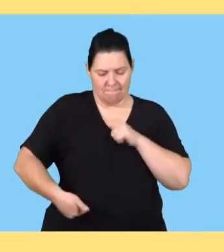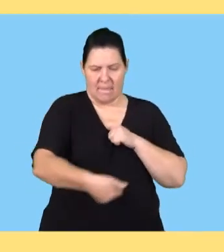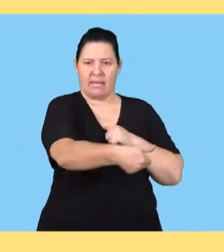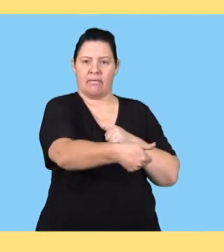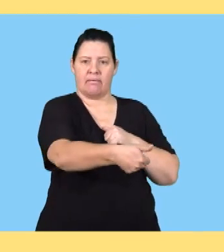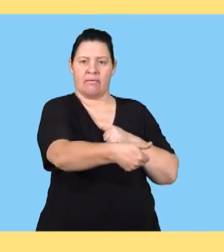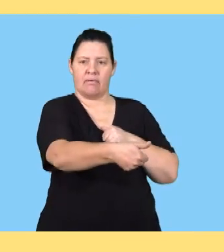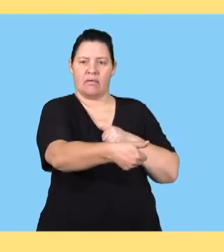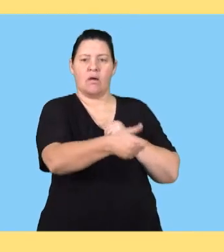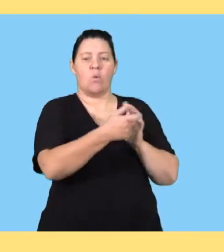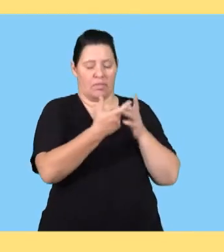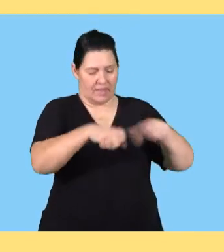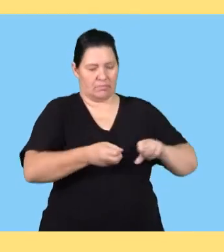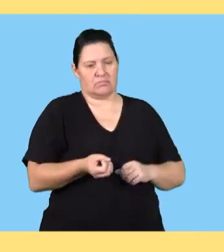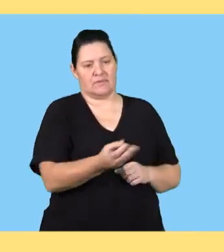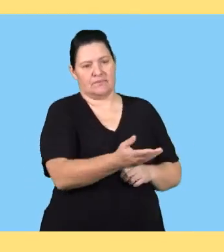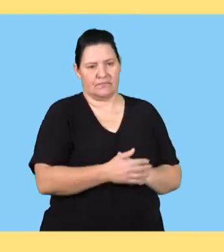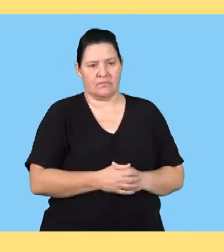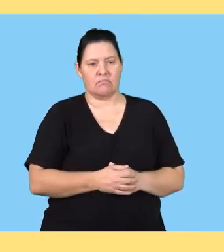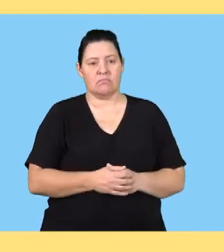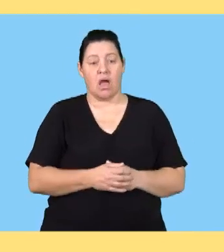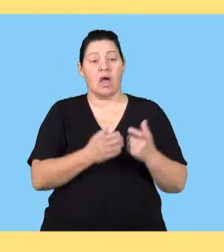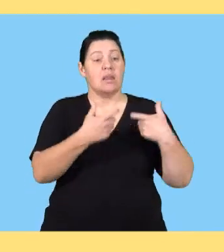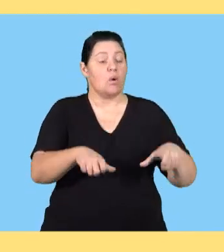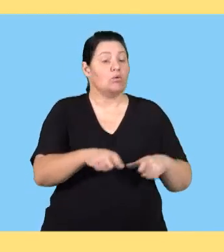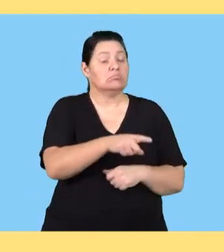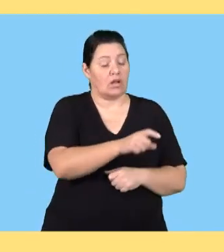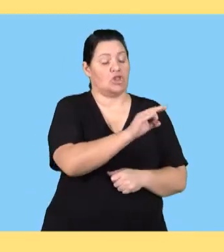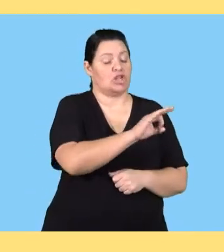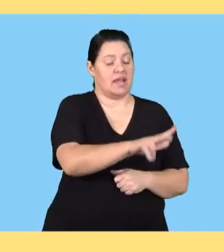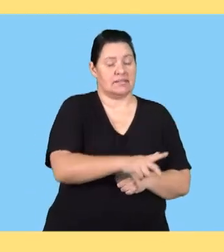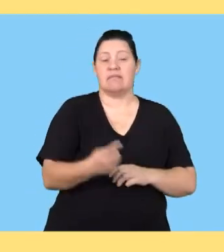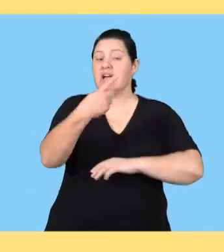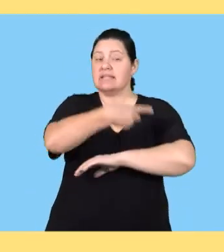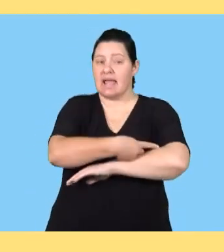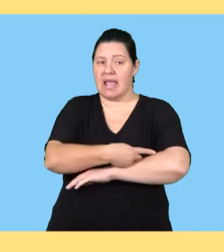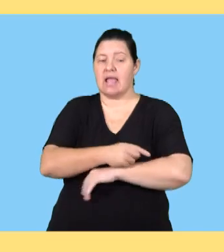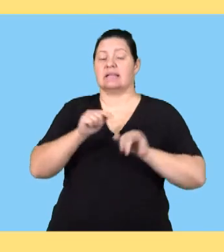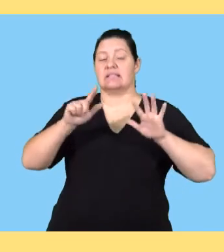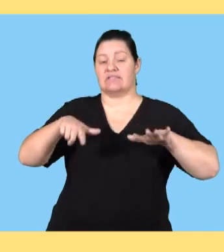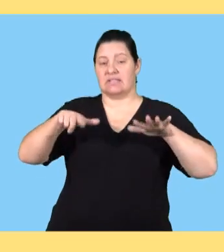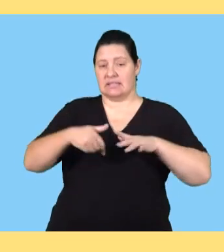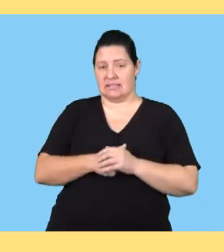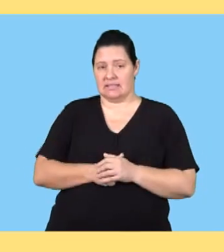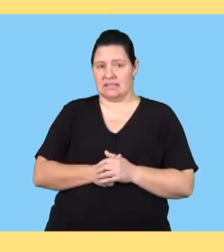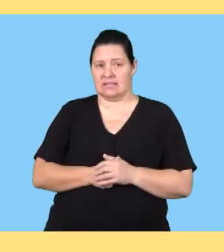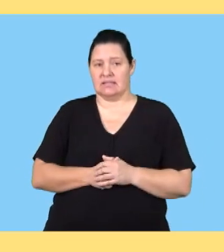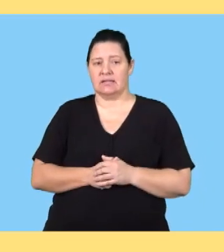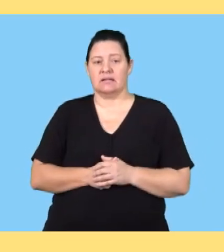debit note. I'm coming here, 38. The day is the 17th.